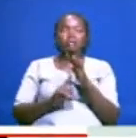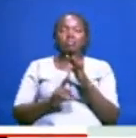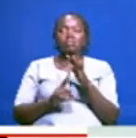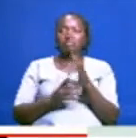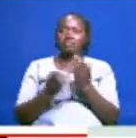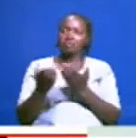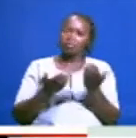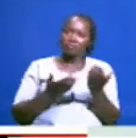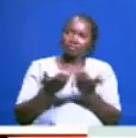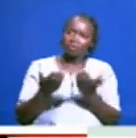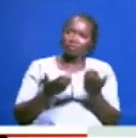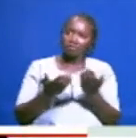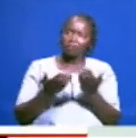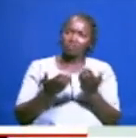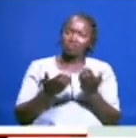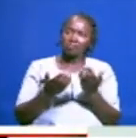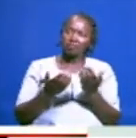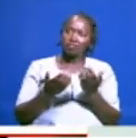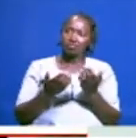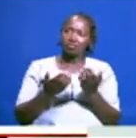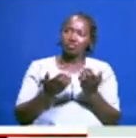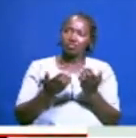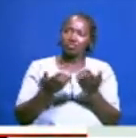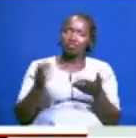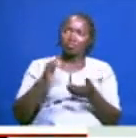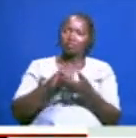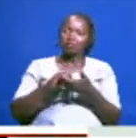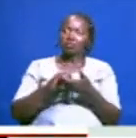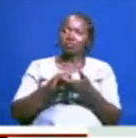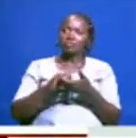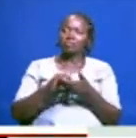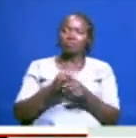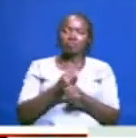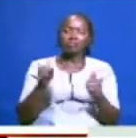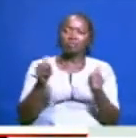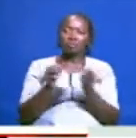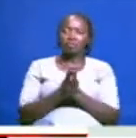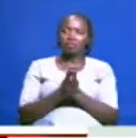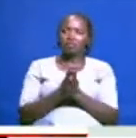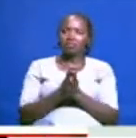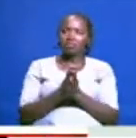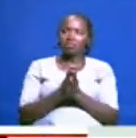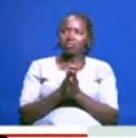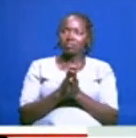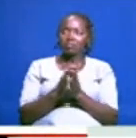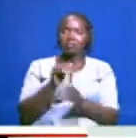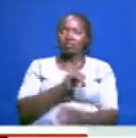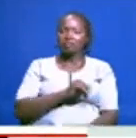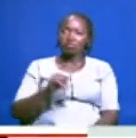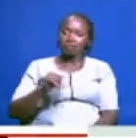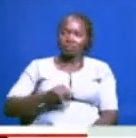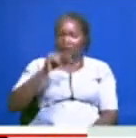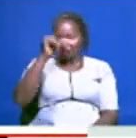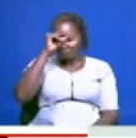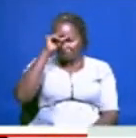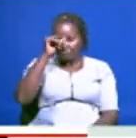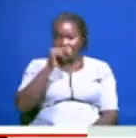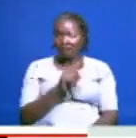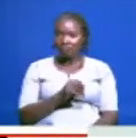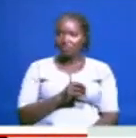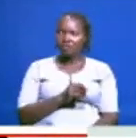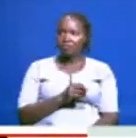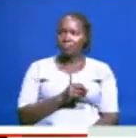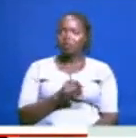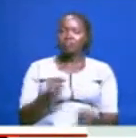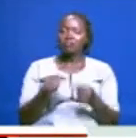Trade and Foreign Affairs to engage diplomatically with the China government, as opposed